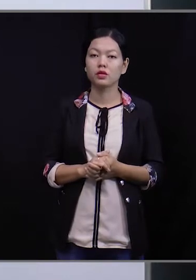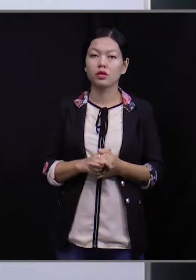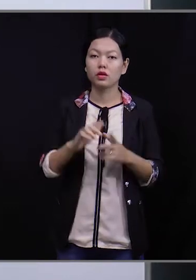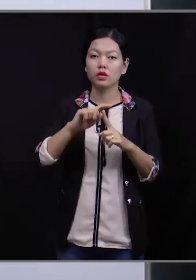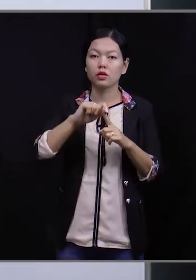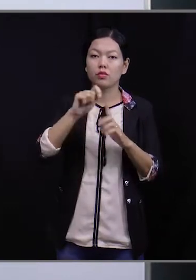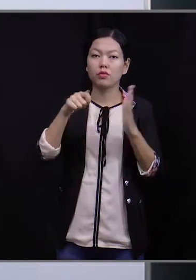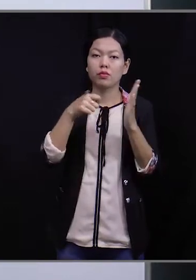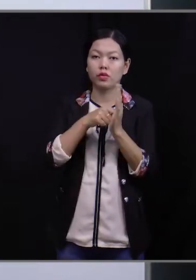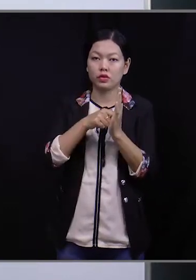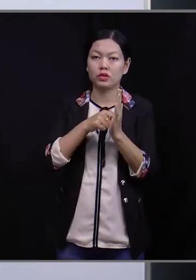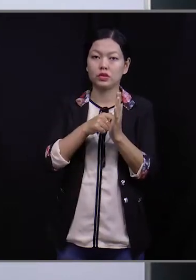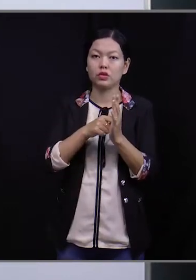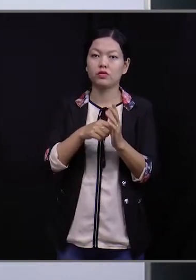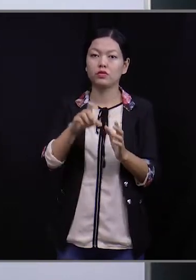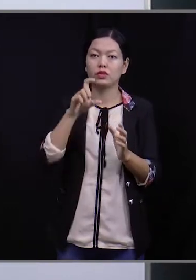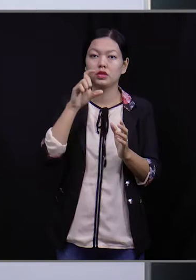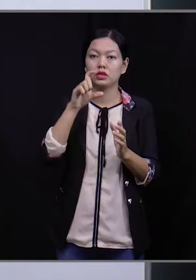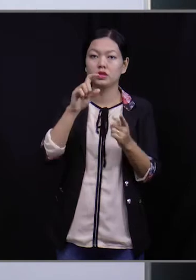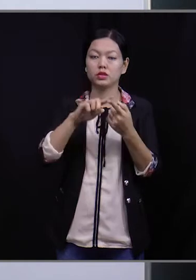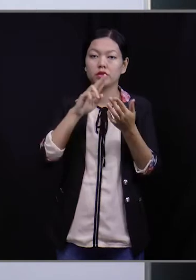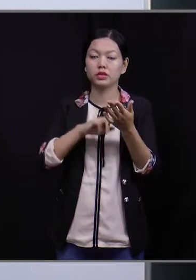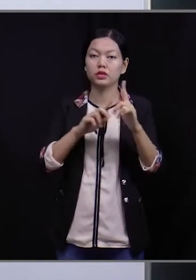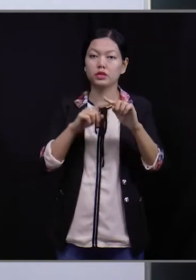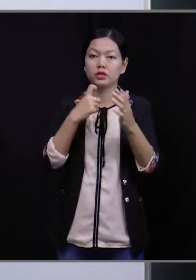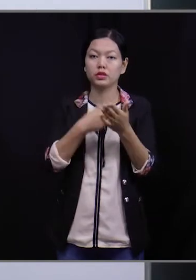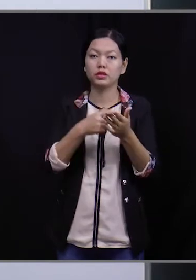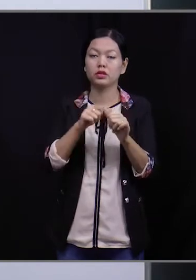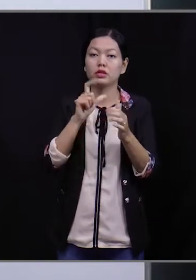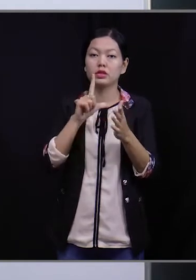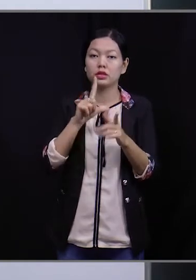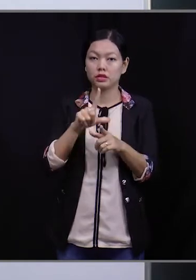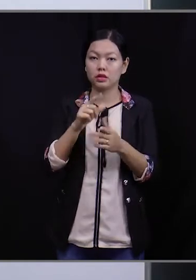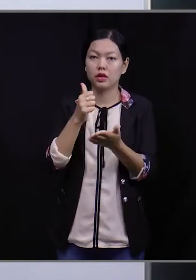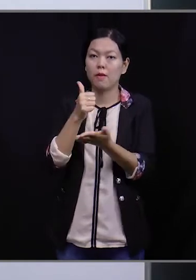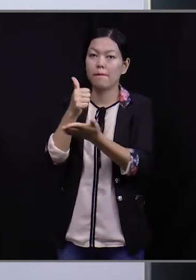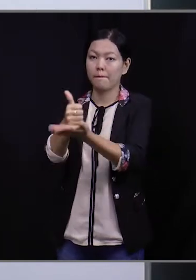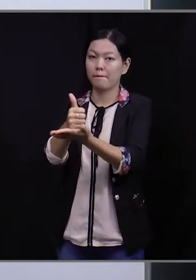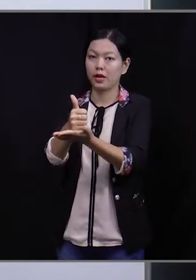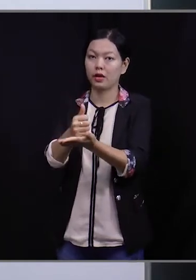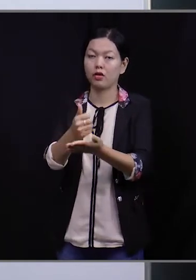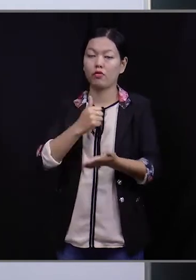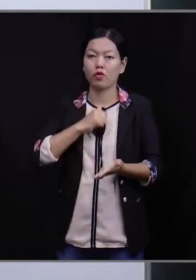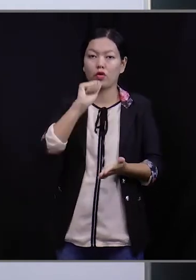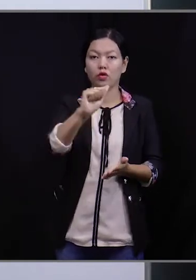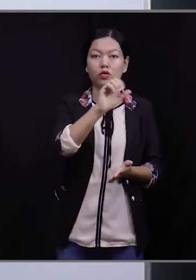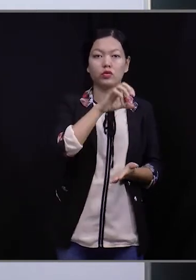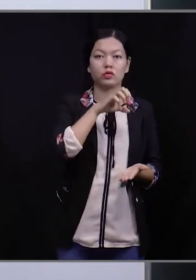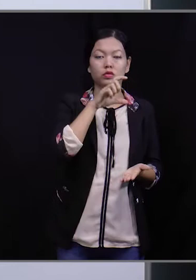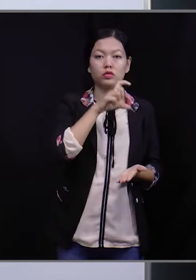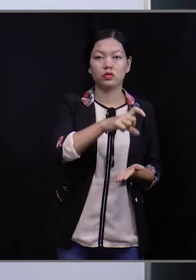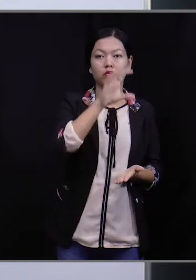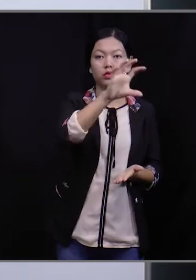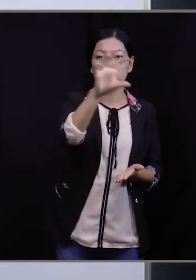the policy of the central bank of a country to influence the money supply and